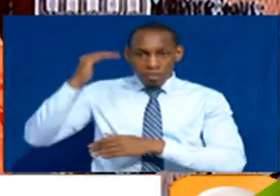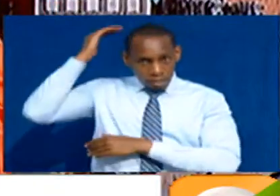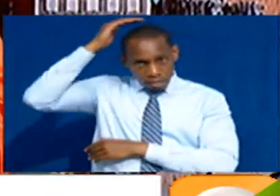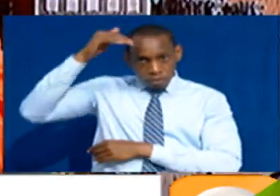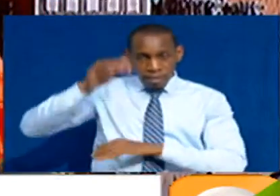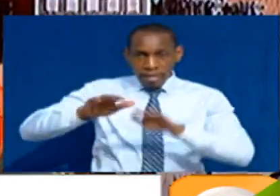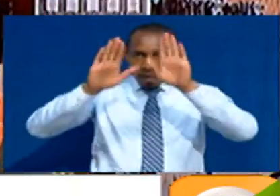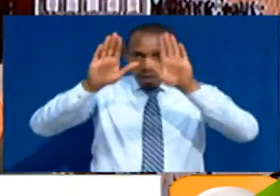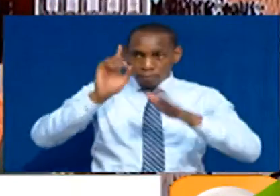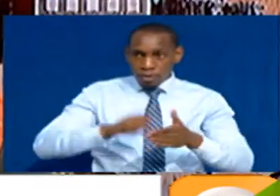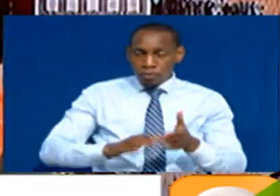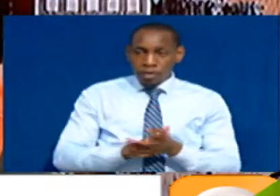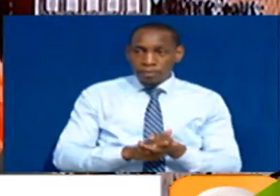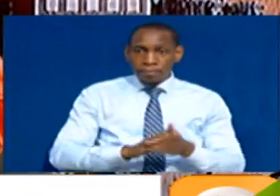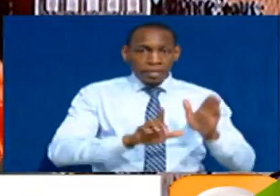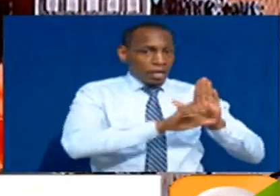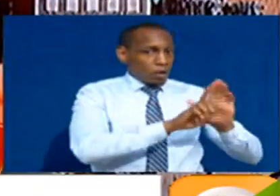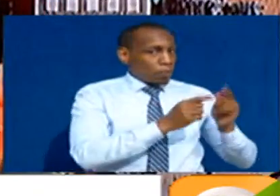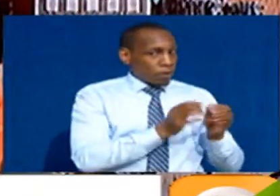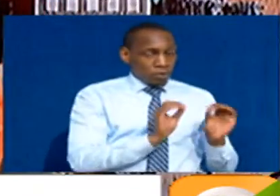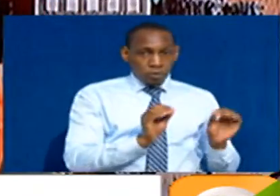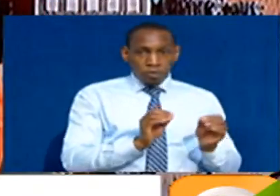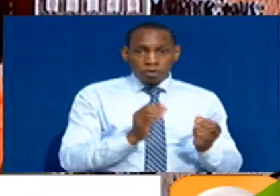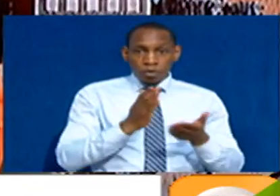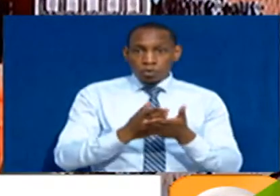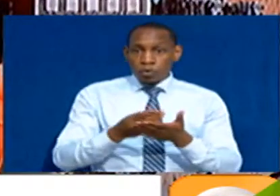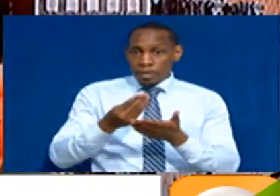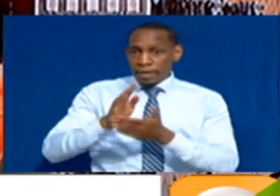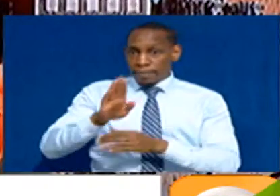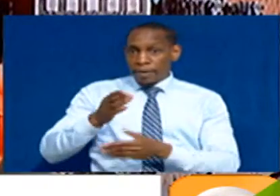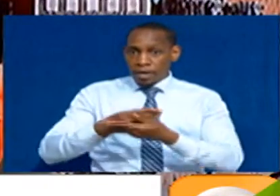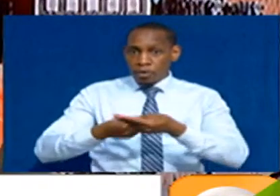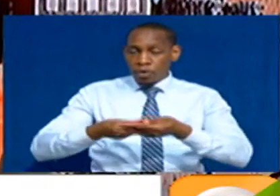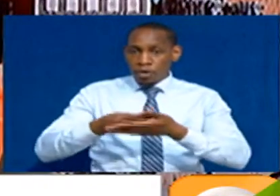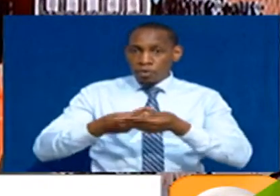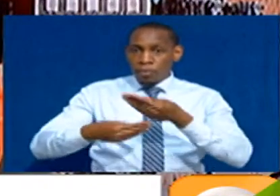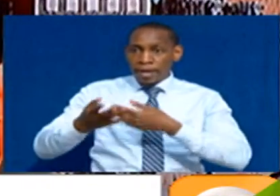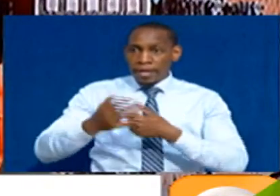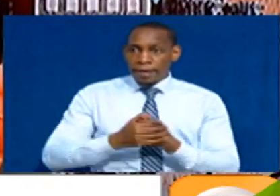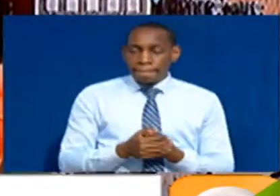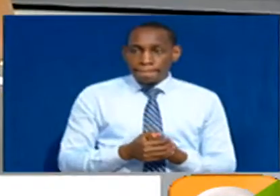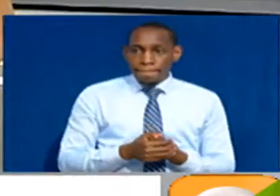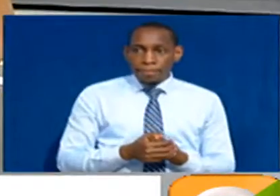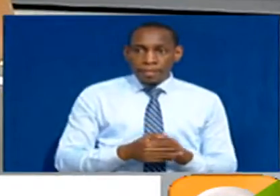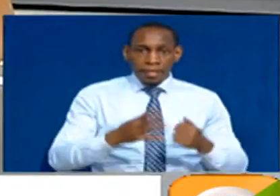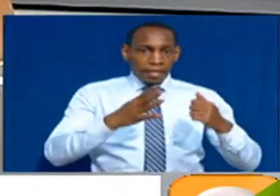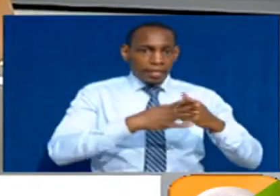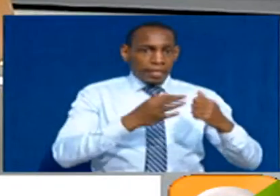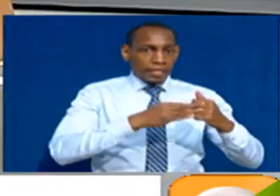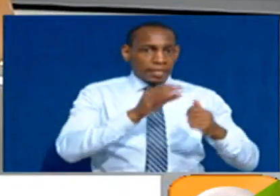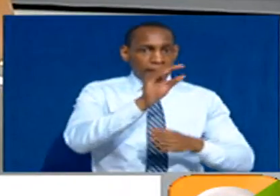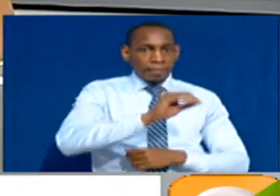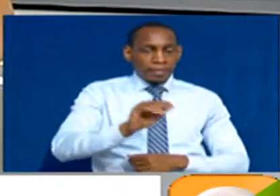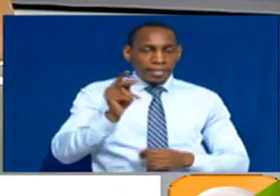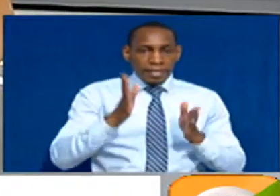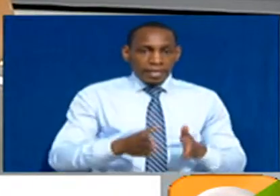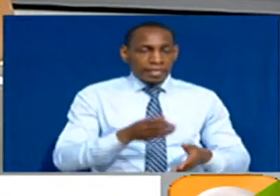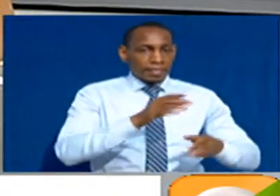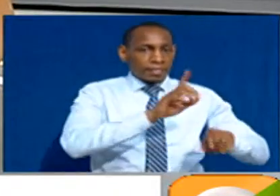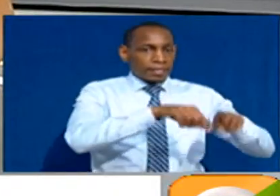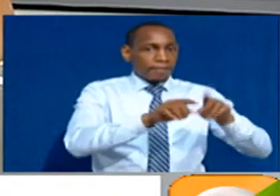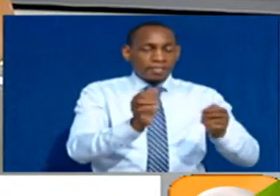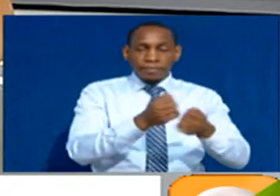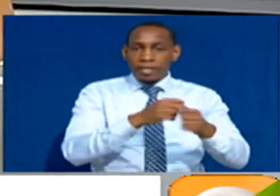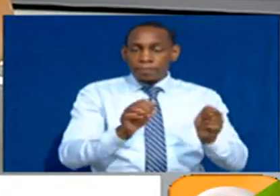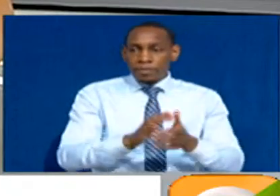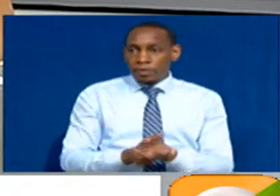so long as it is legal, you've used your own money to be able to buy. 98% of Kenyans can't diversify. They don't exactly have those options. And let me tell you.